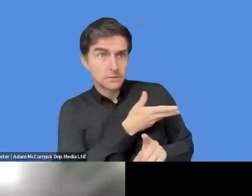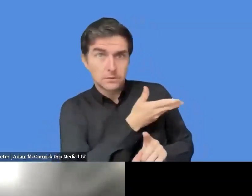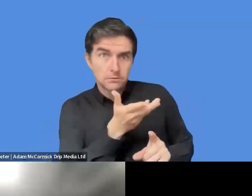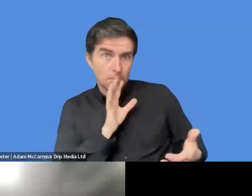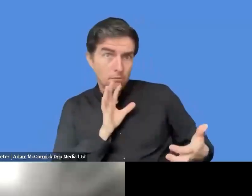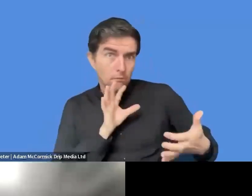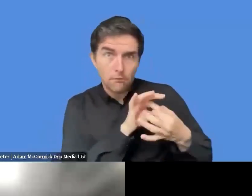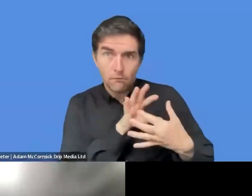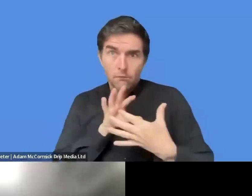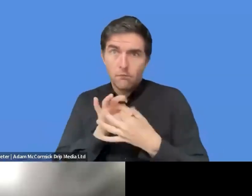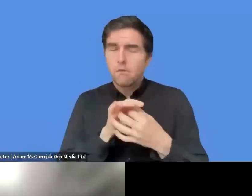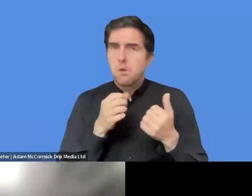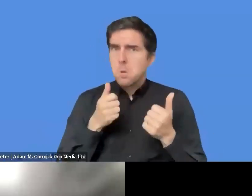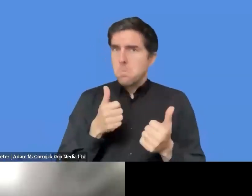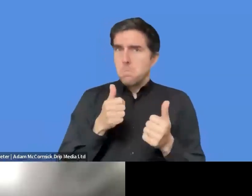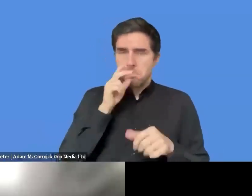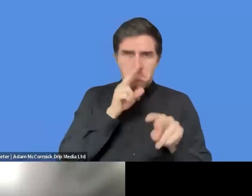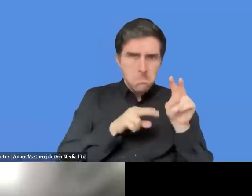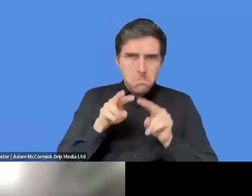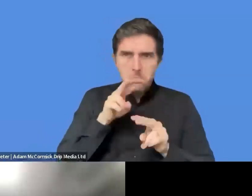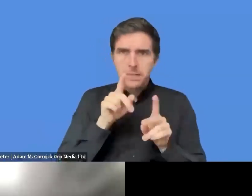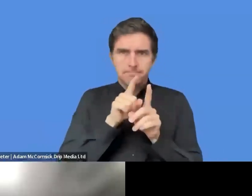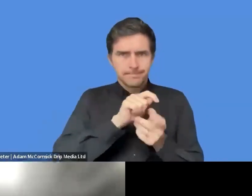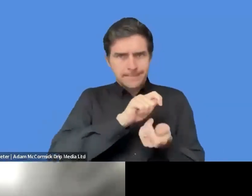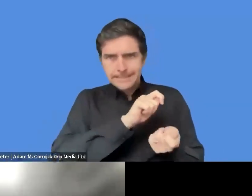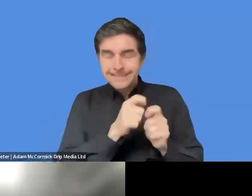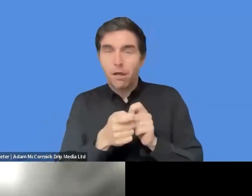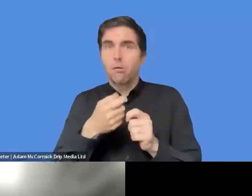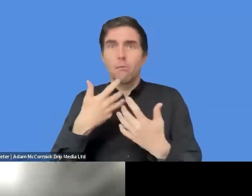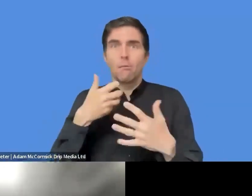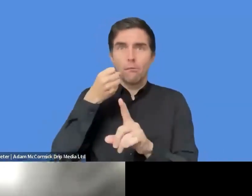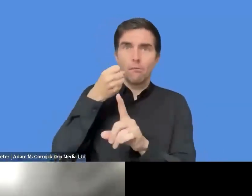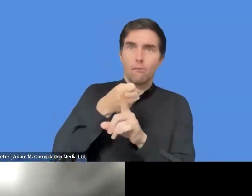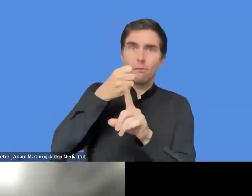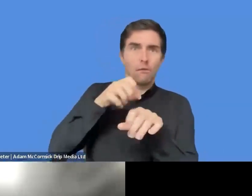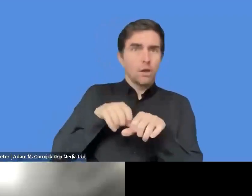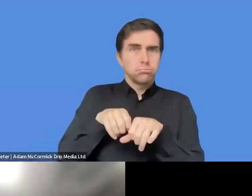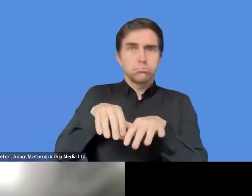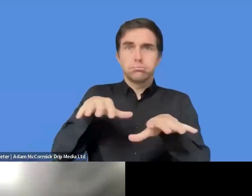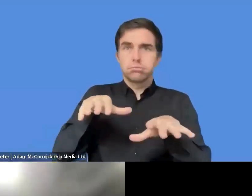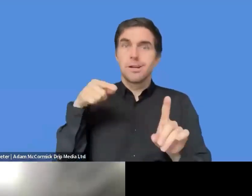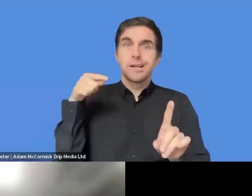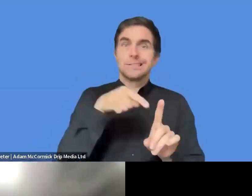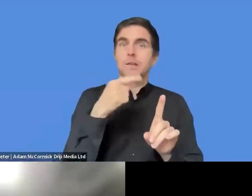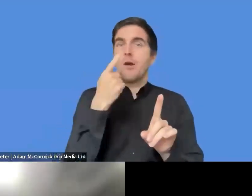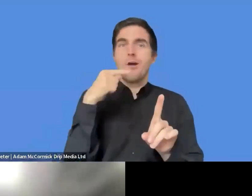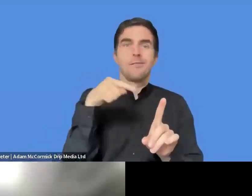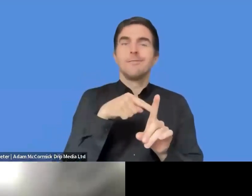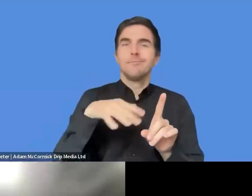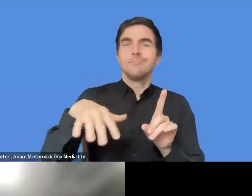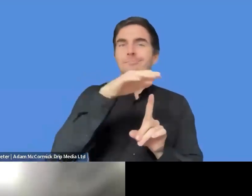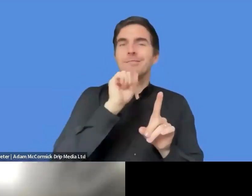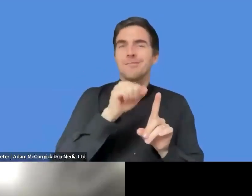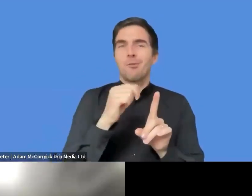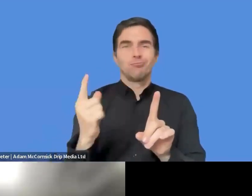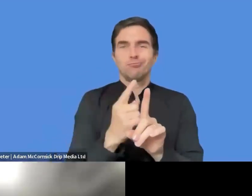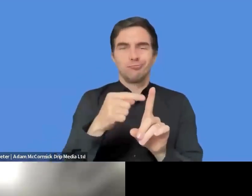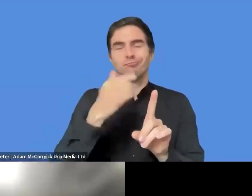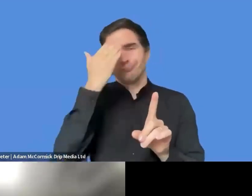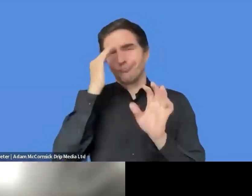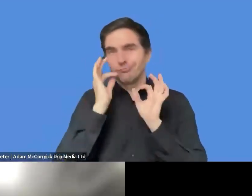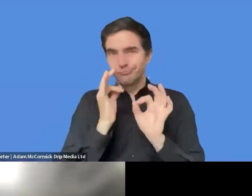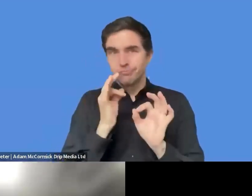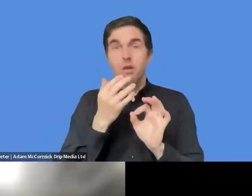restore impact of the single window initiative to Emilia, who is able to